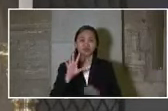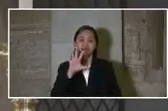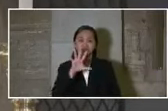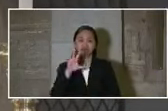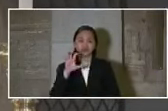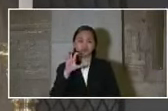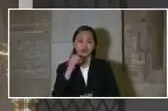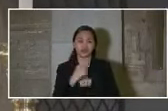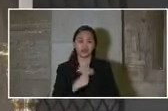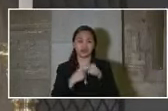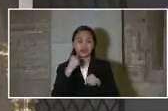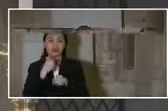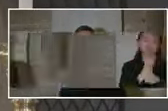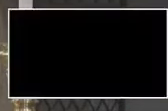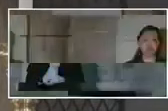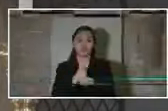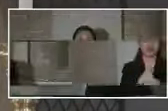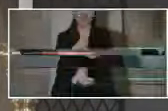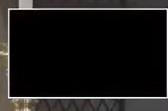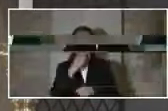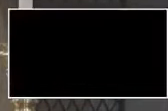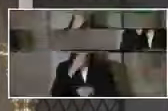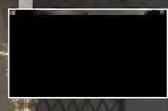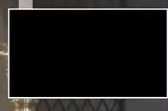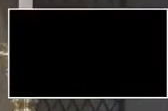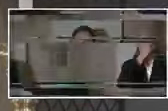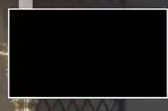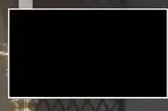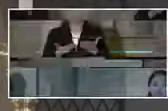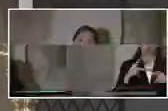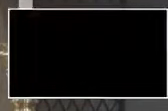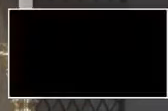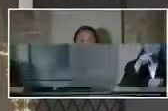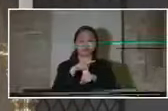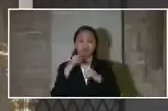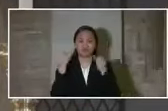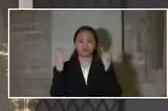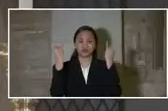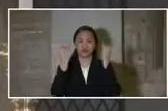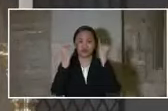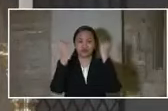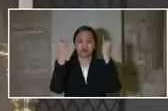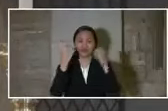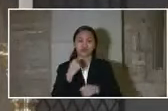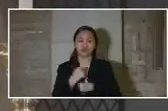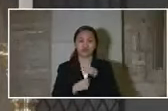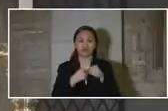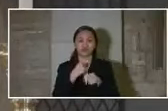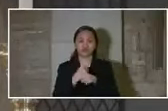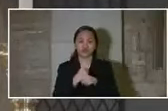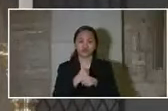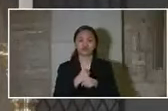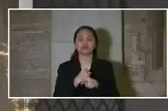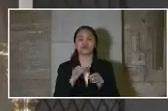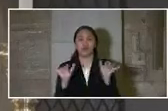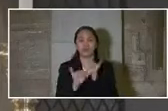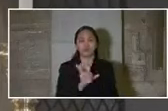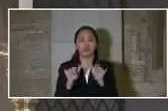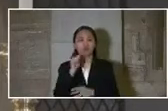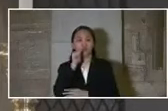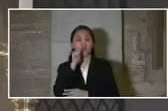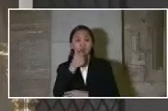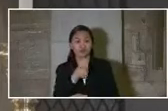of Christianity in the Philippines Jubilee Year. And tomorrow also, we will